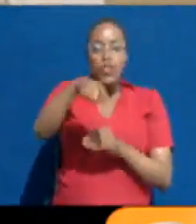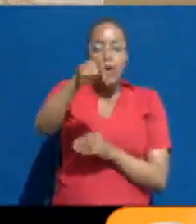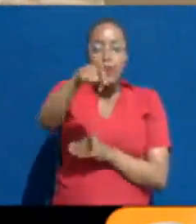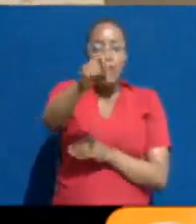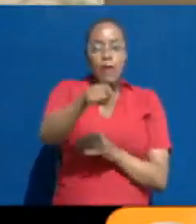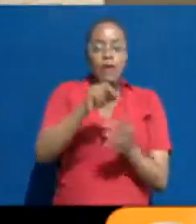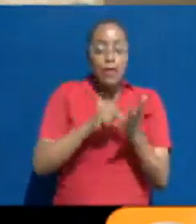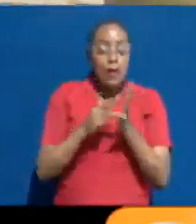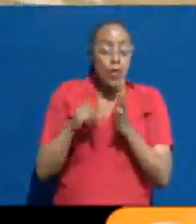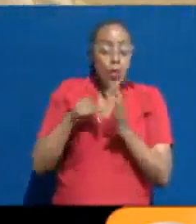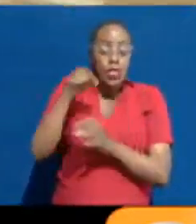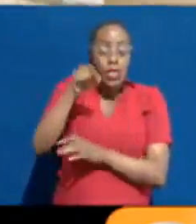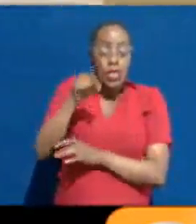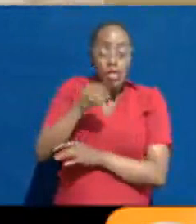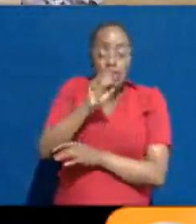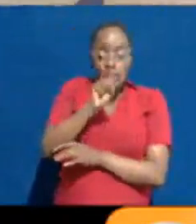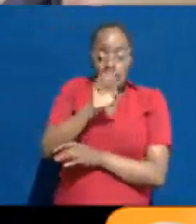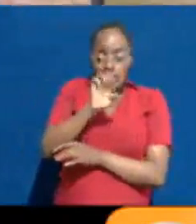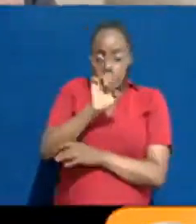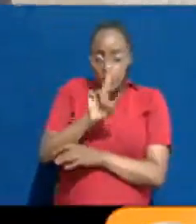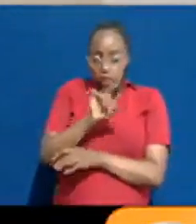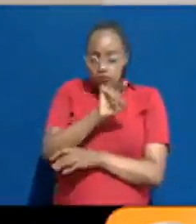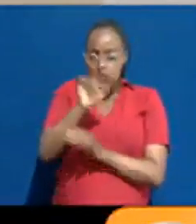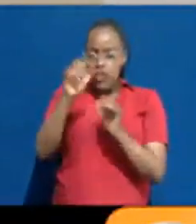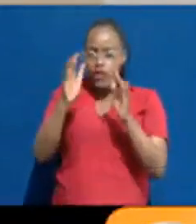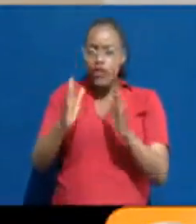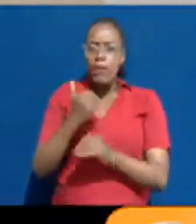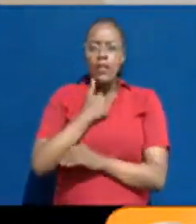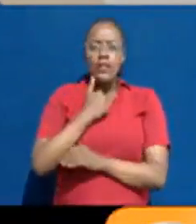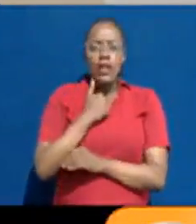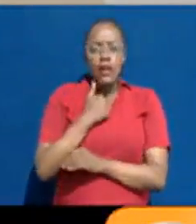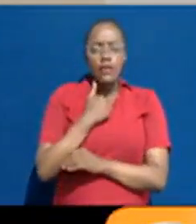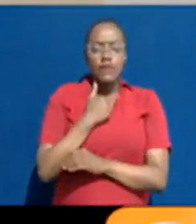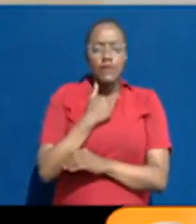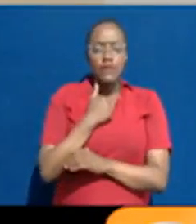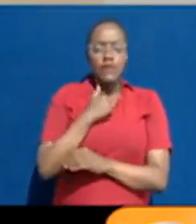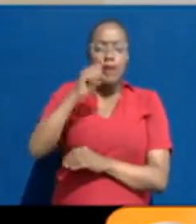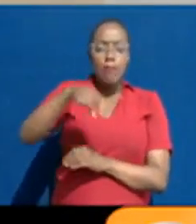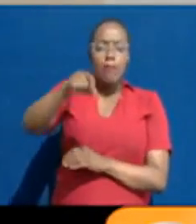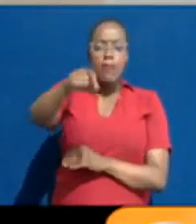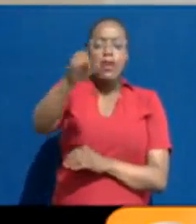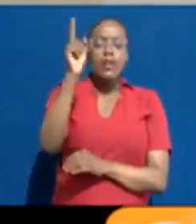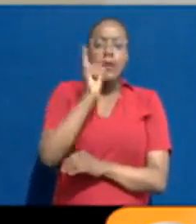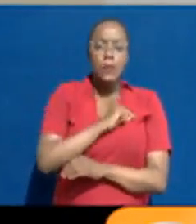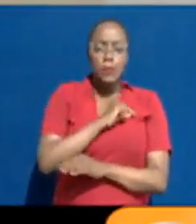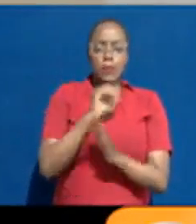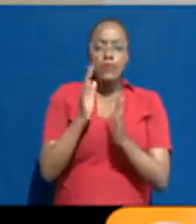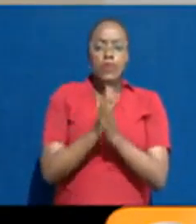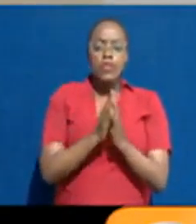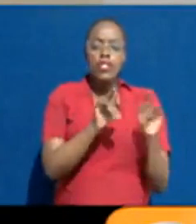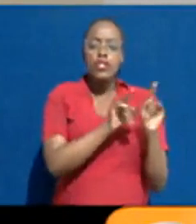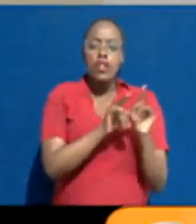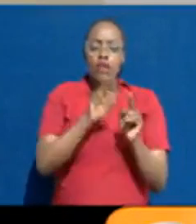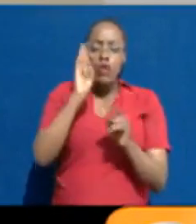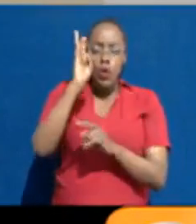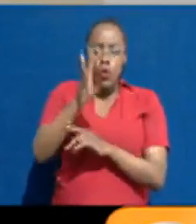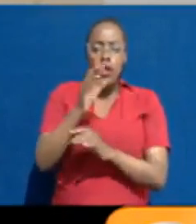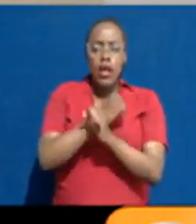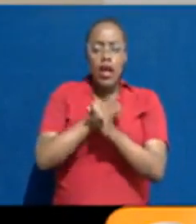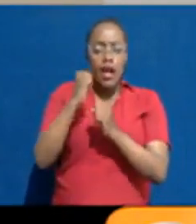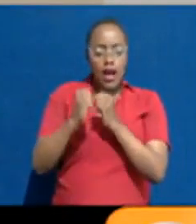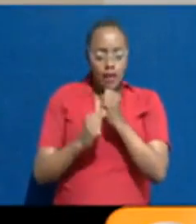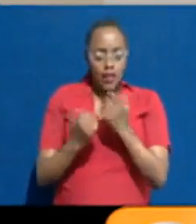these seeds today, these farmers have been able to plant, and they are going to have harvest at